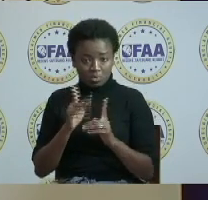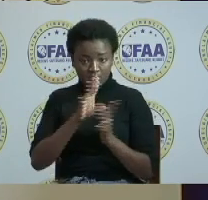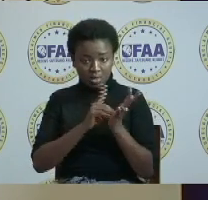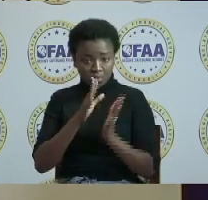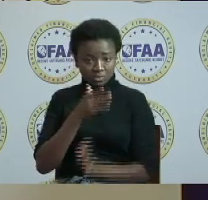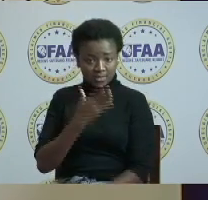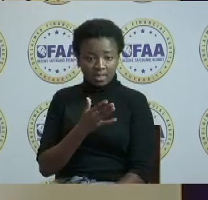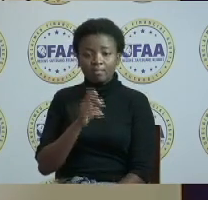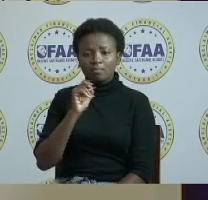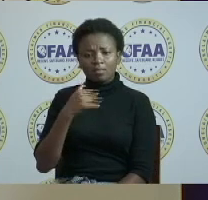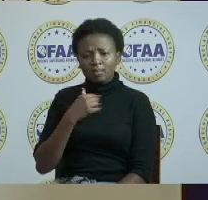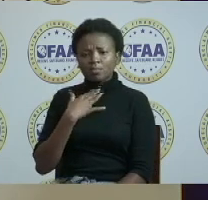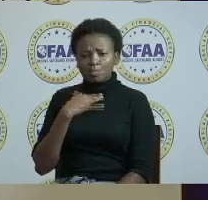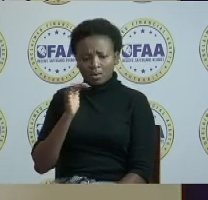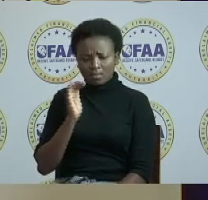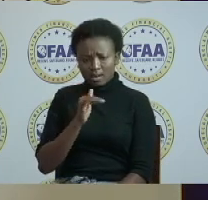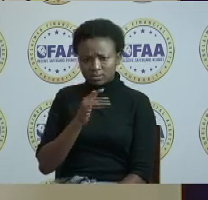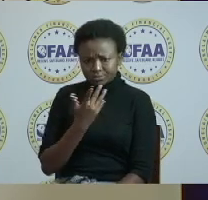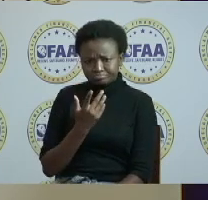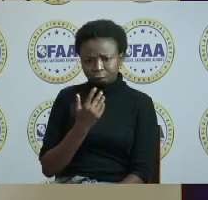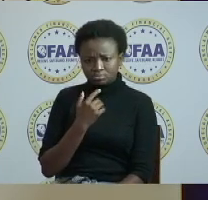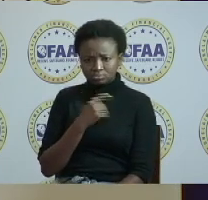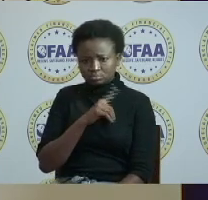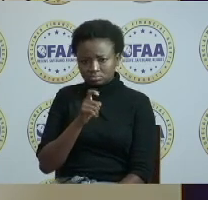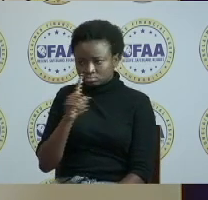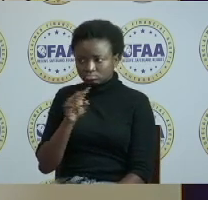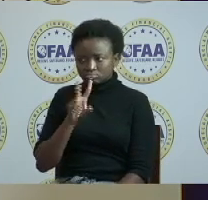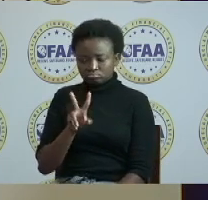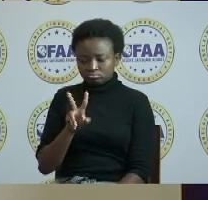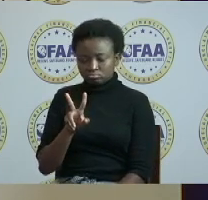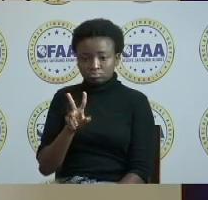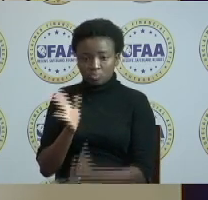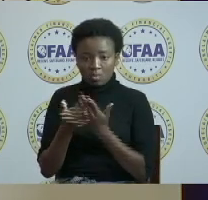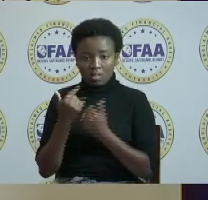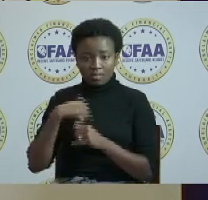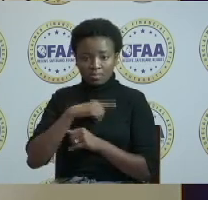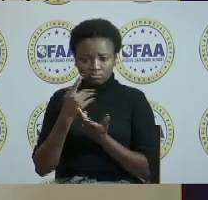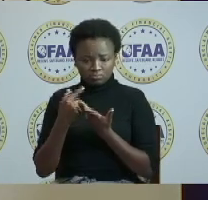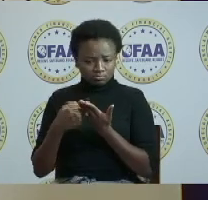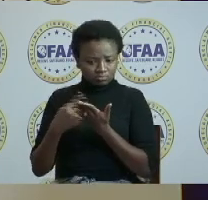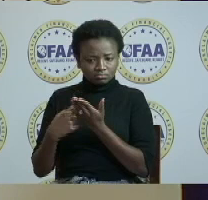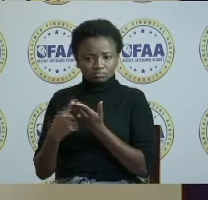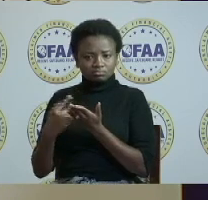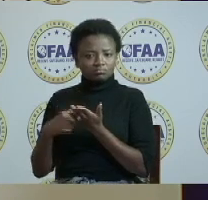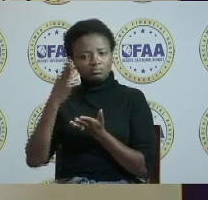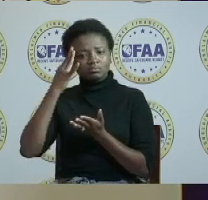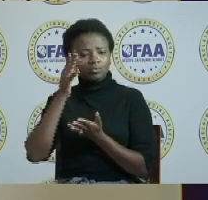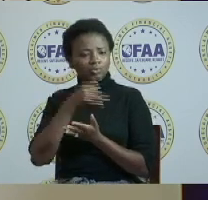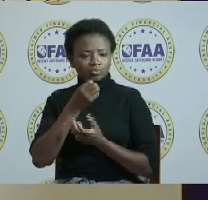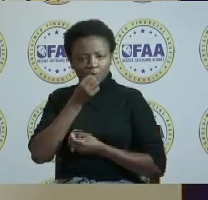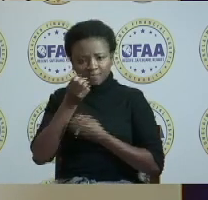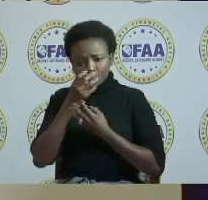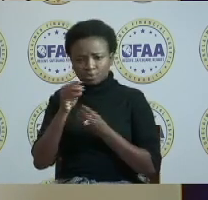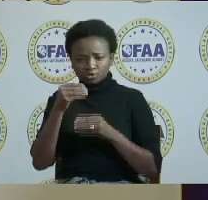Daktari online. I'd just like to throw in one or two questions just to generate some conversation regarding to what Daktari has shared.